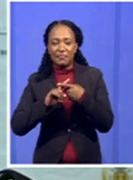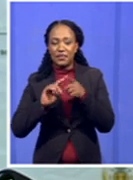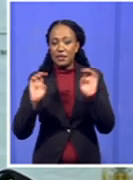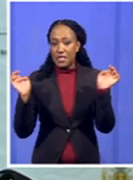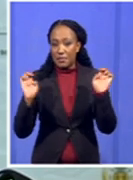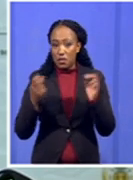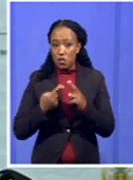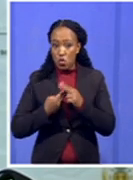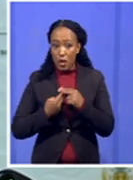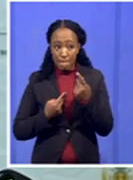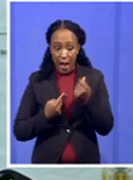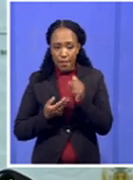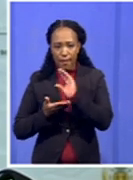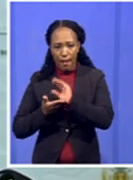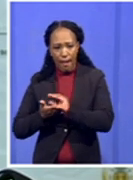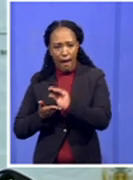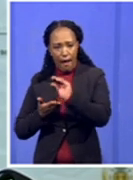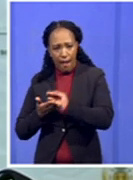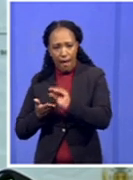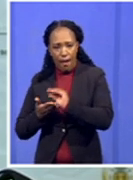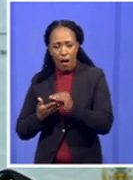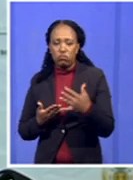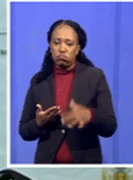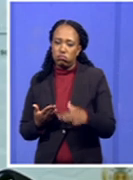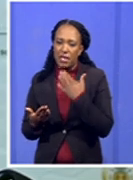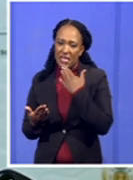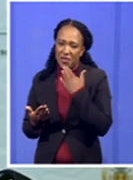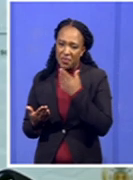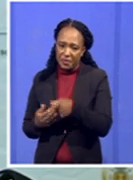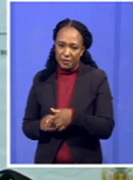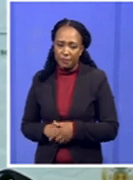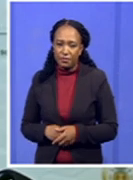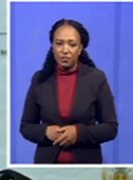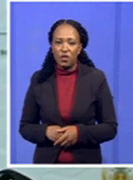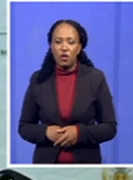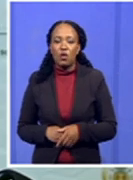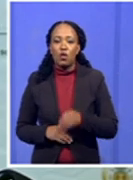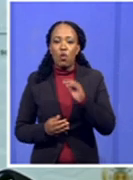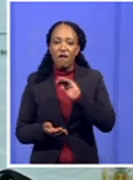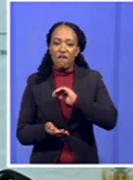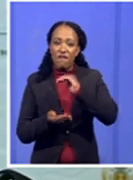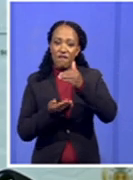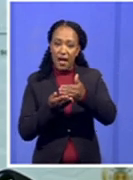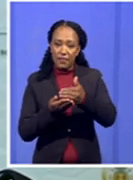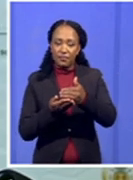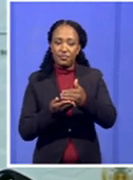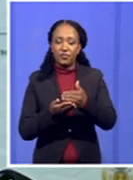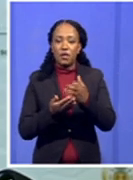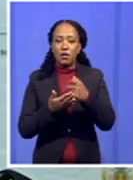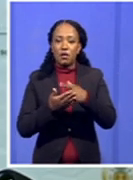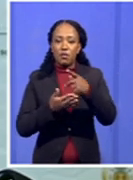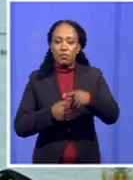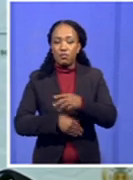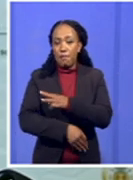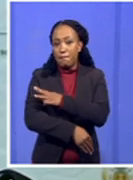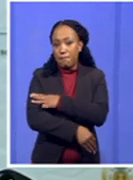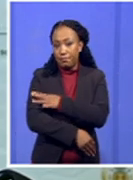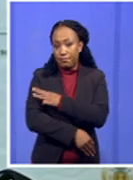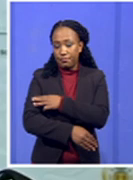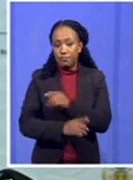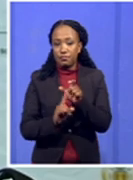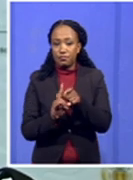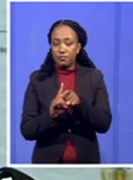Also, the Spire Fund, which was the project manager for this part